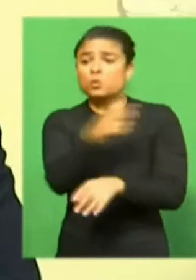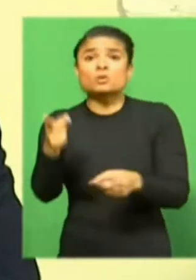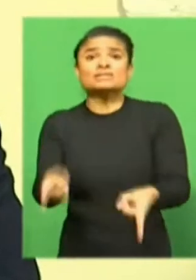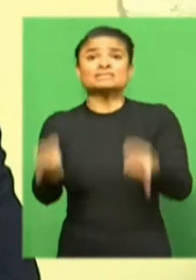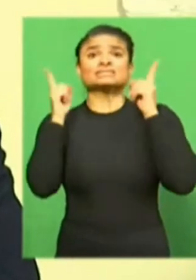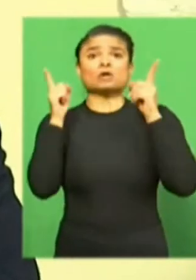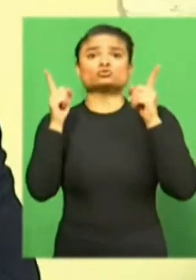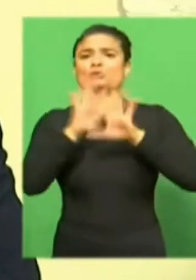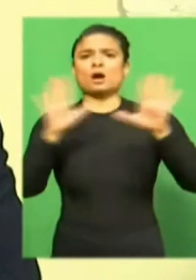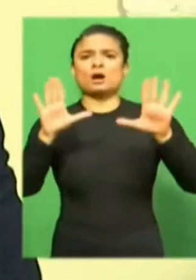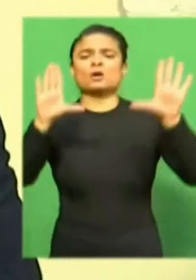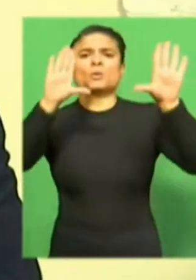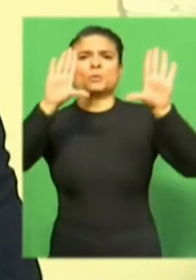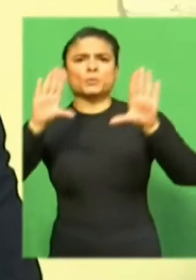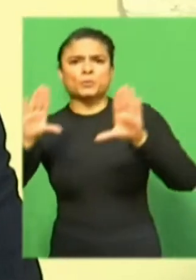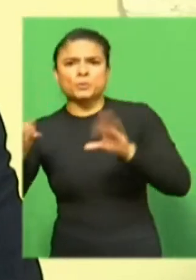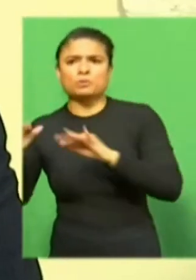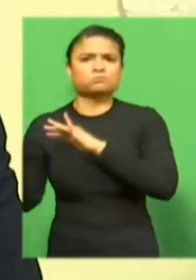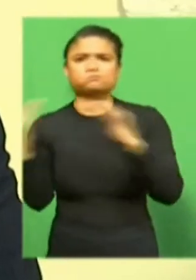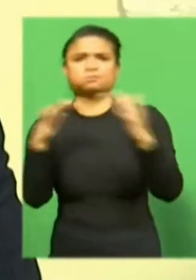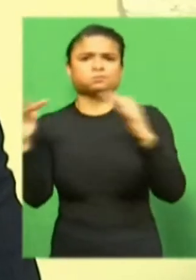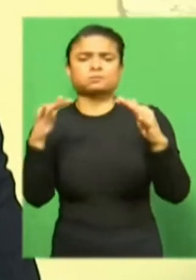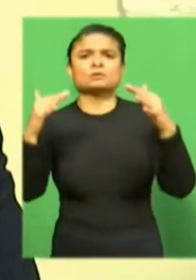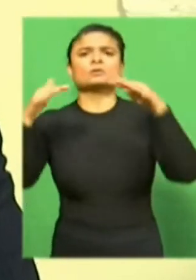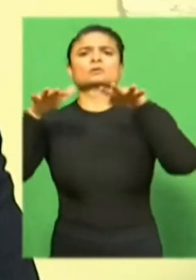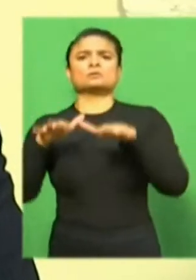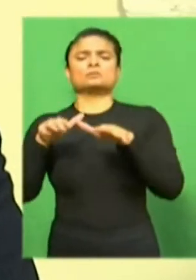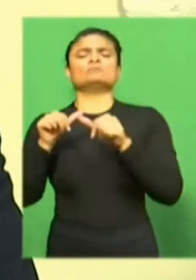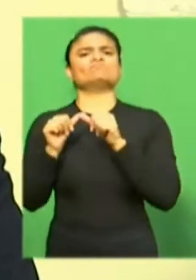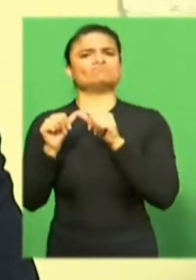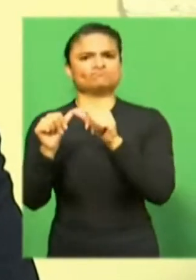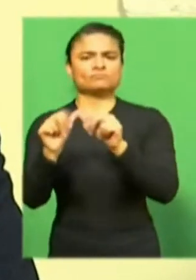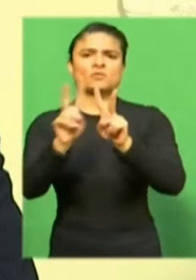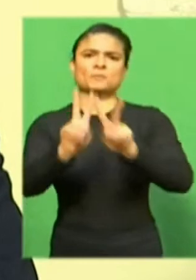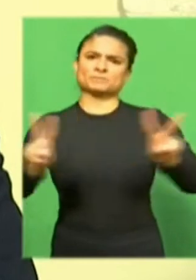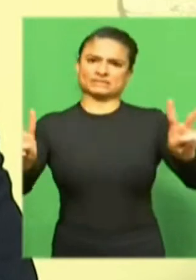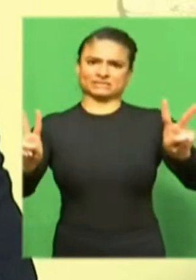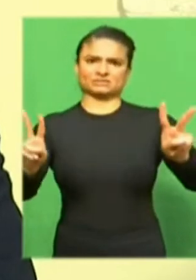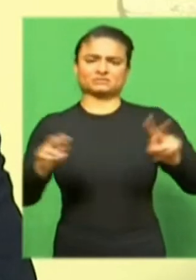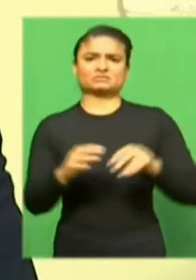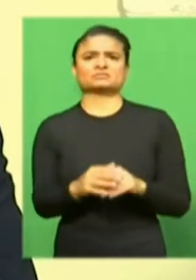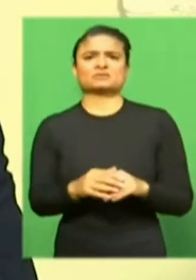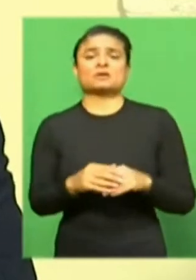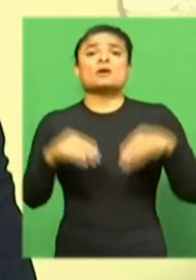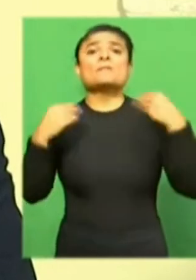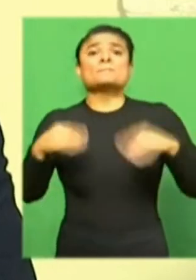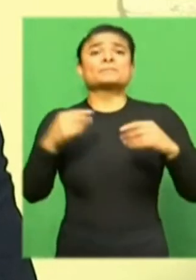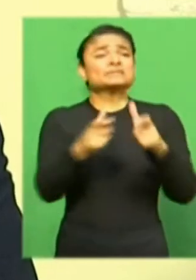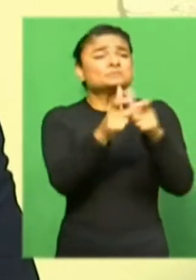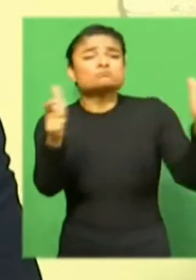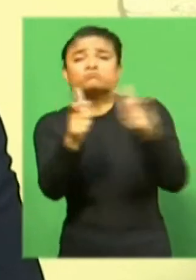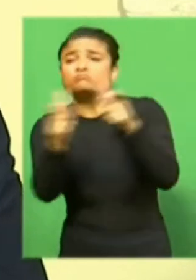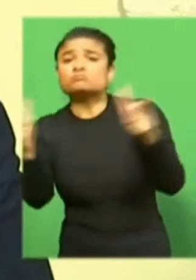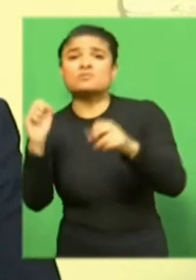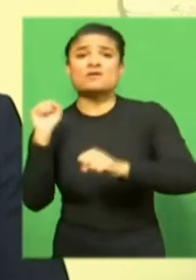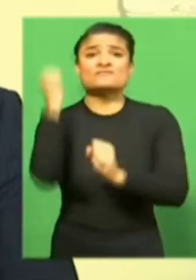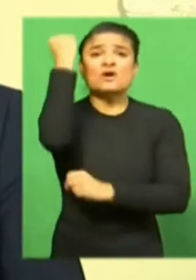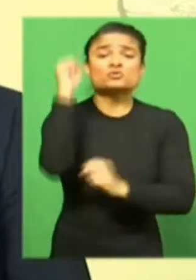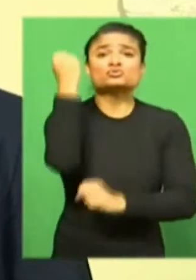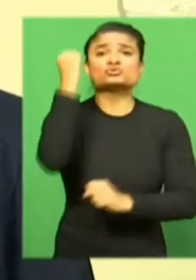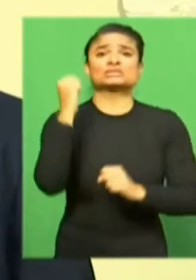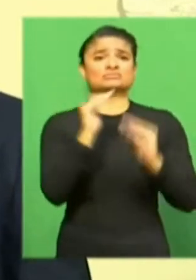government infrastructure, shopping centres, warehouses, and factories. Security forces are